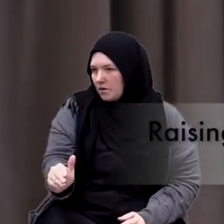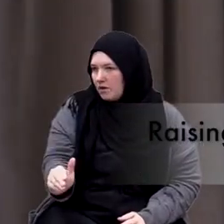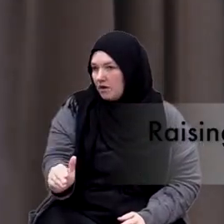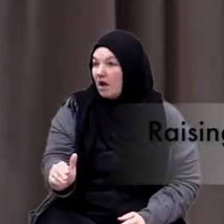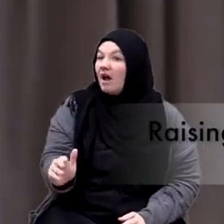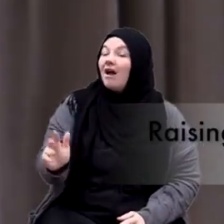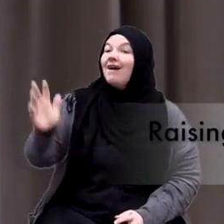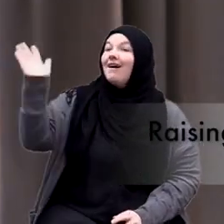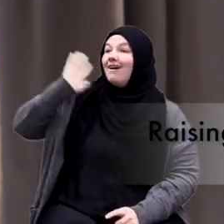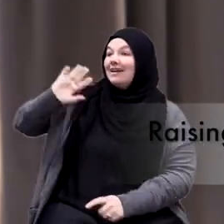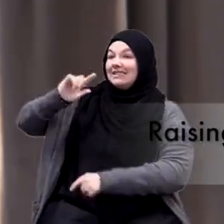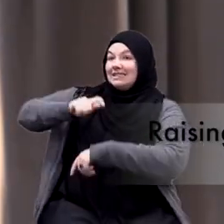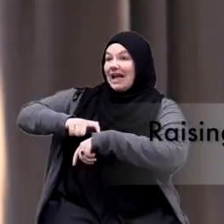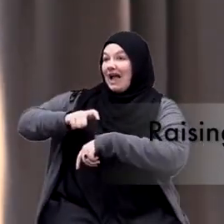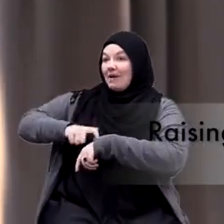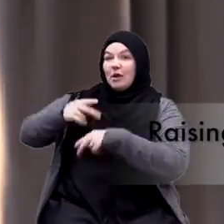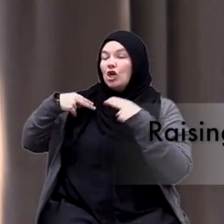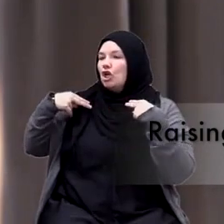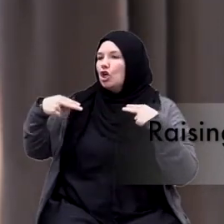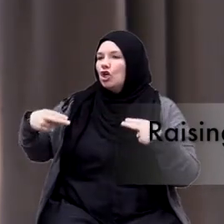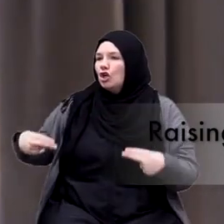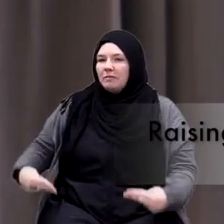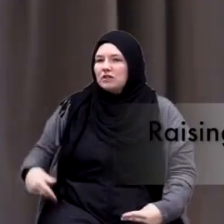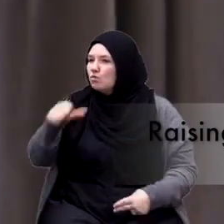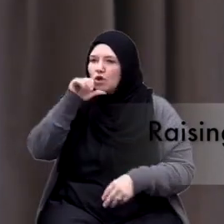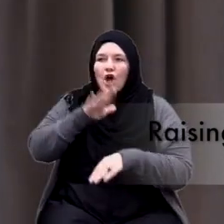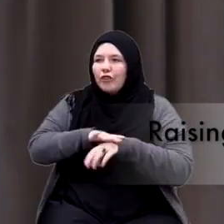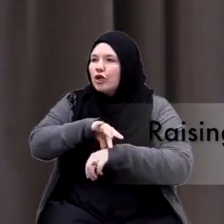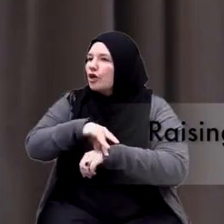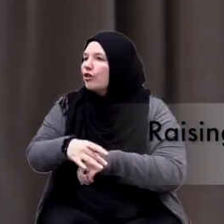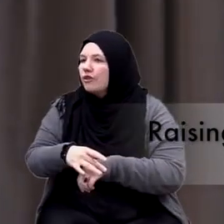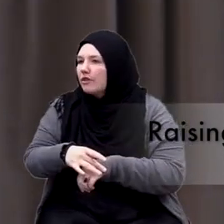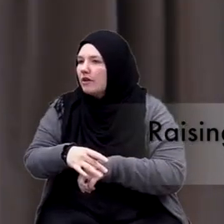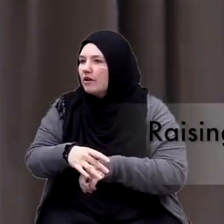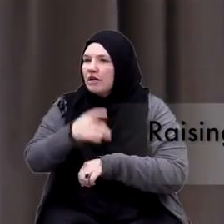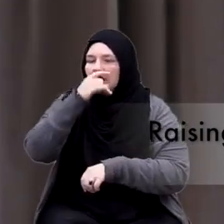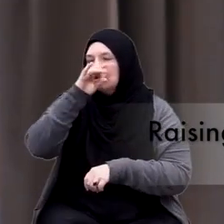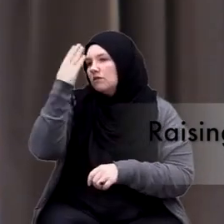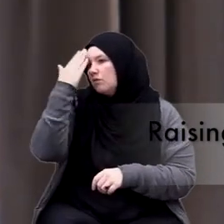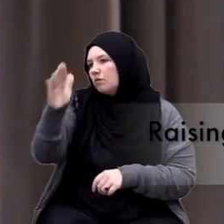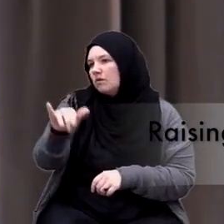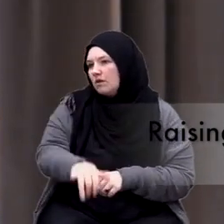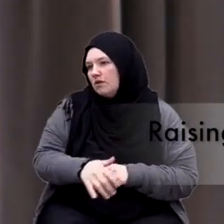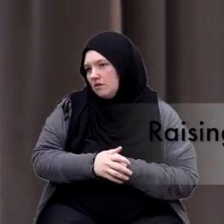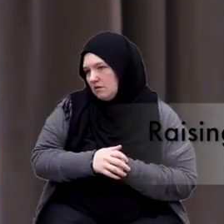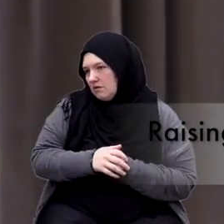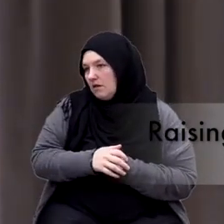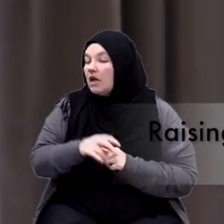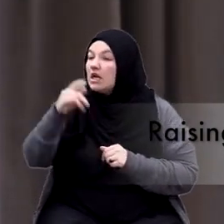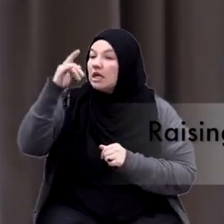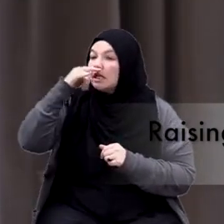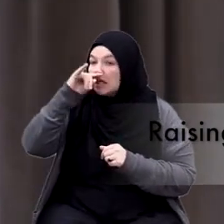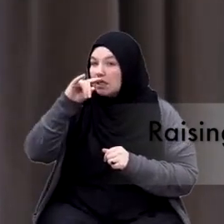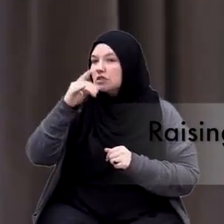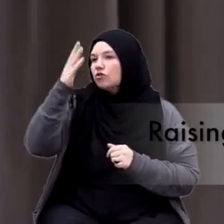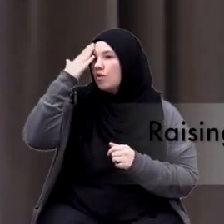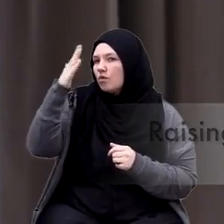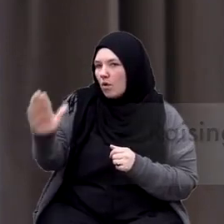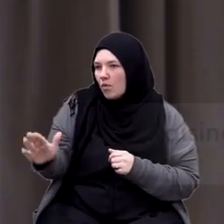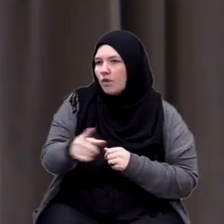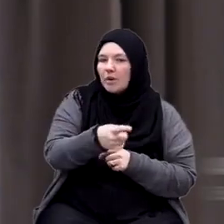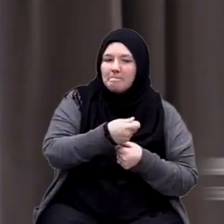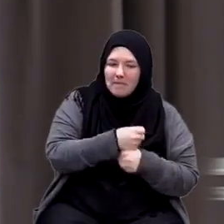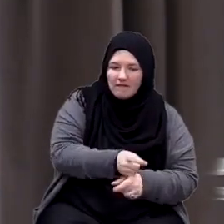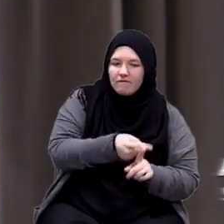was a time when man was nothing to mention and nothing to remember. They don't know that they are created